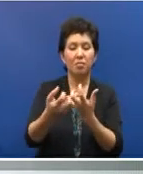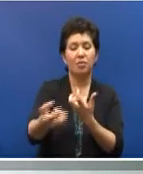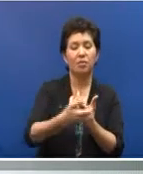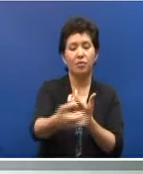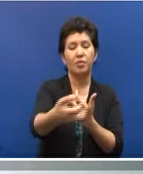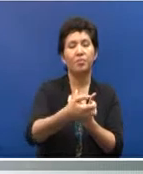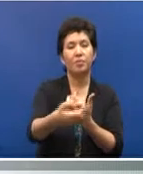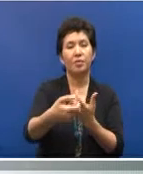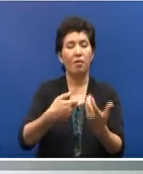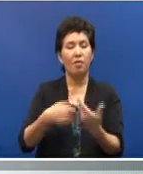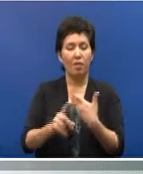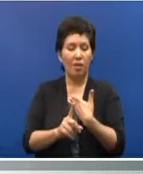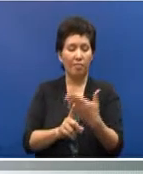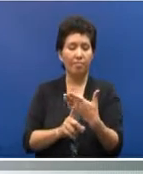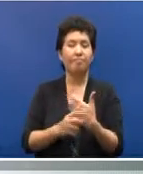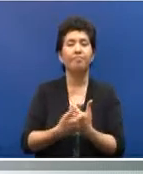group. Okay.